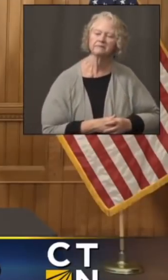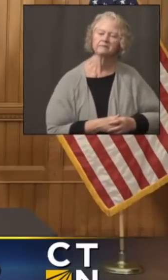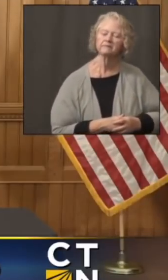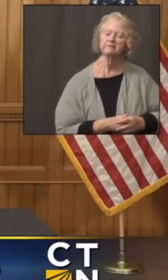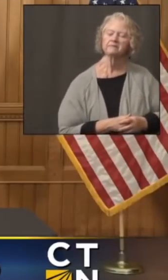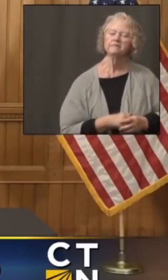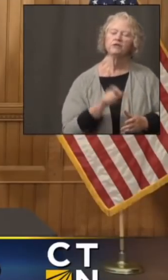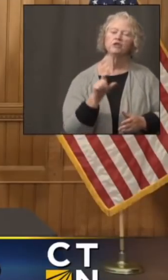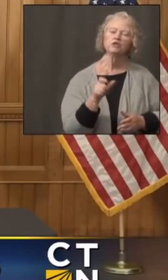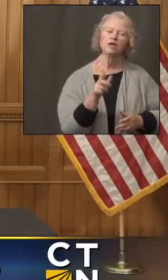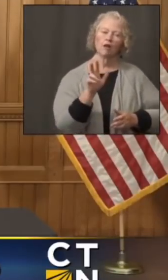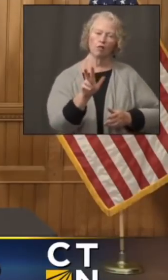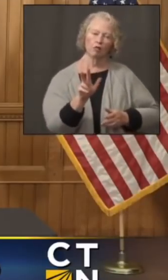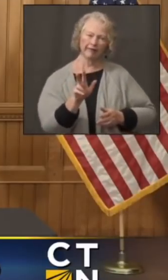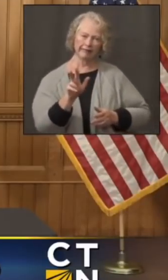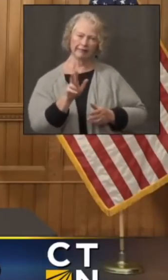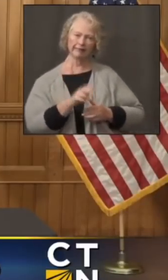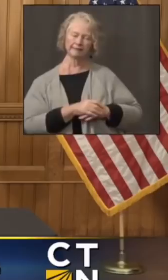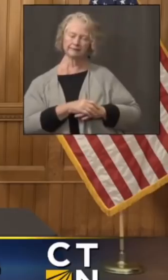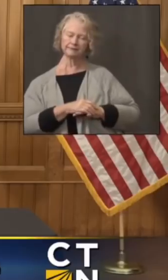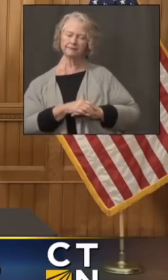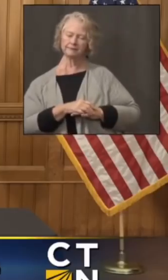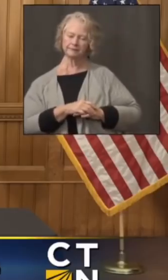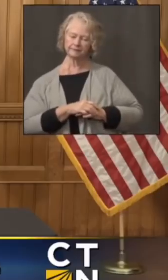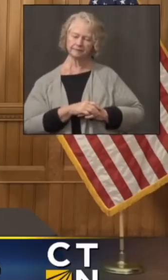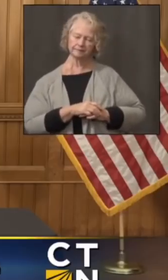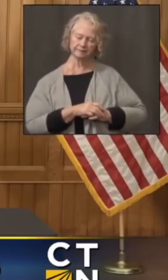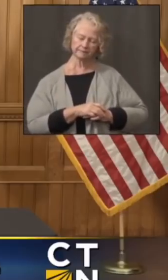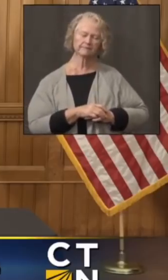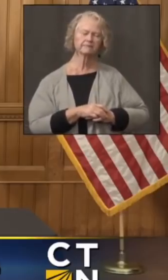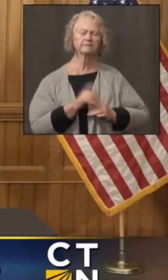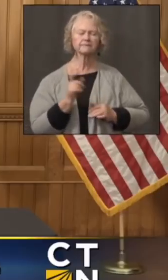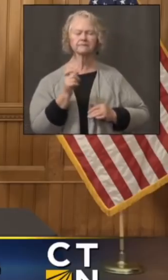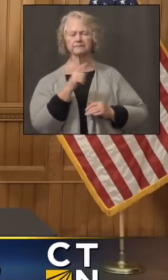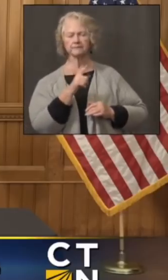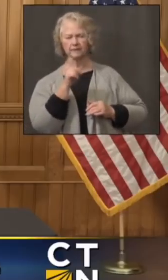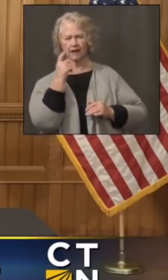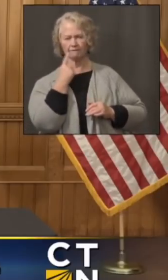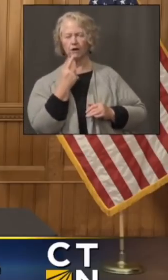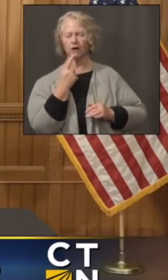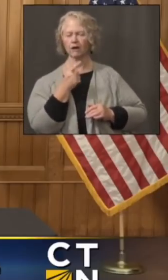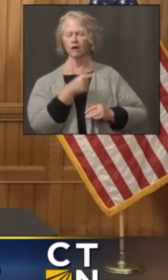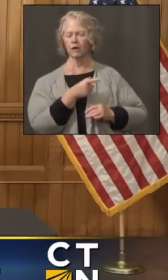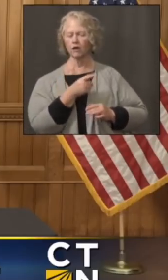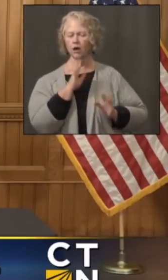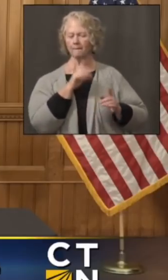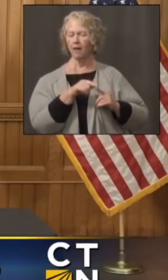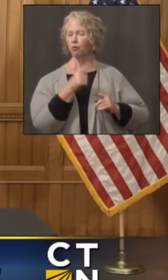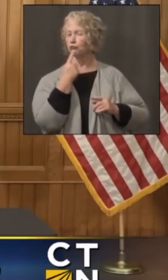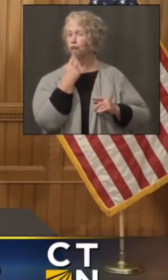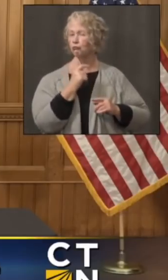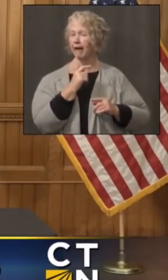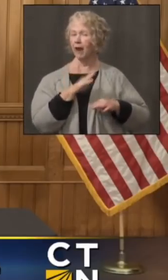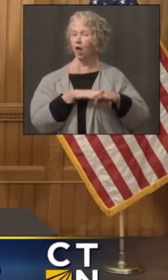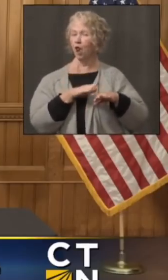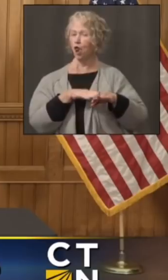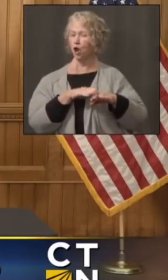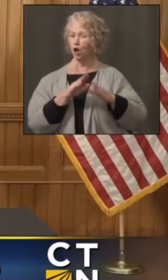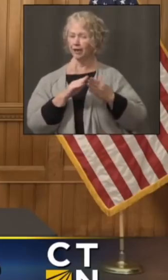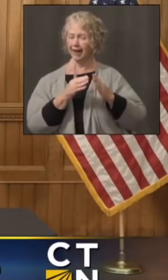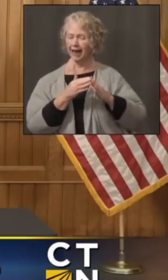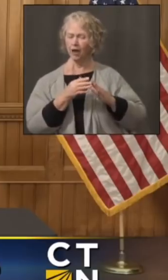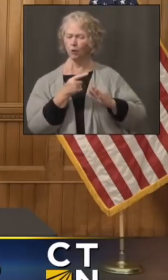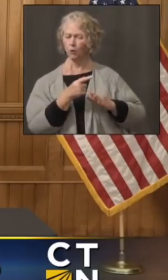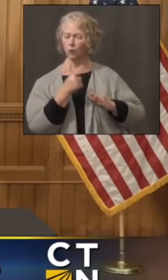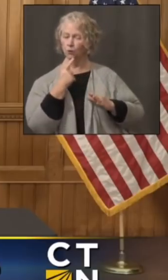Channel 3 Eyewitness News. Yes, Governor, going back to the red alert towns, we were talking with some New London,